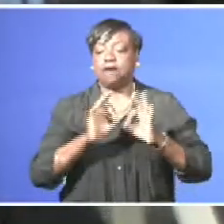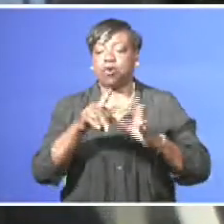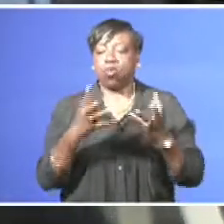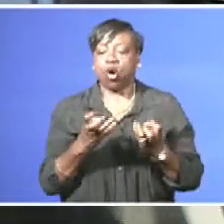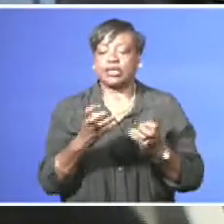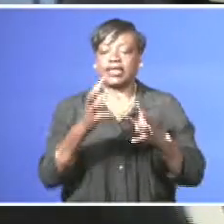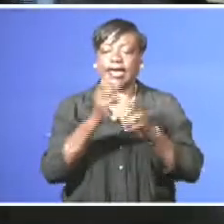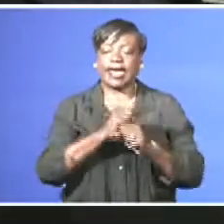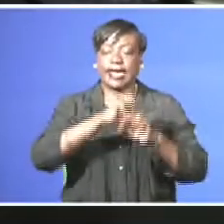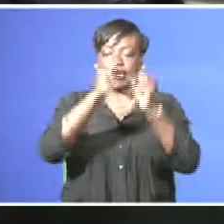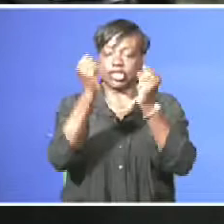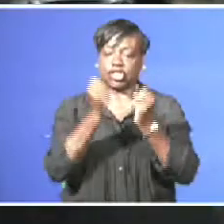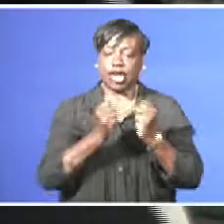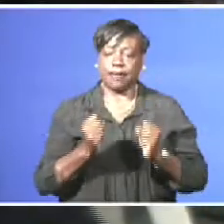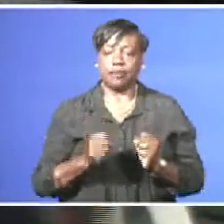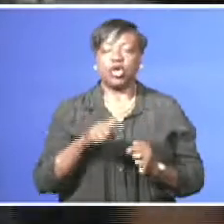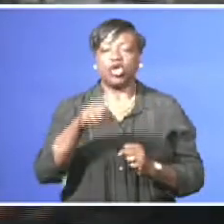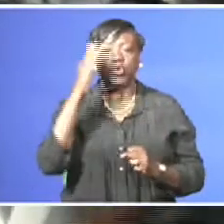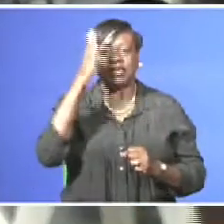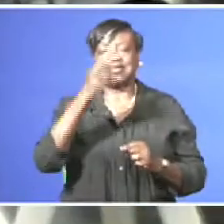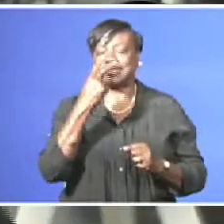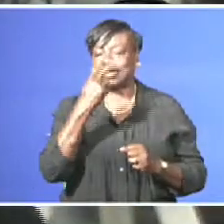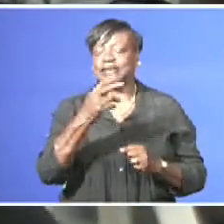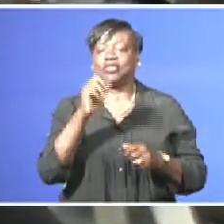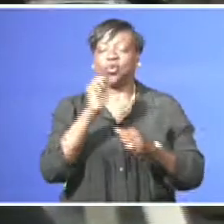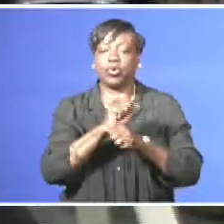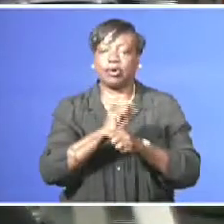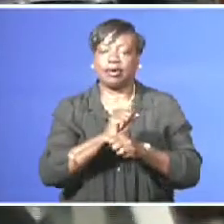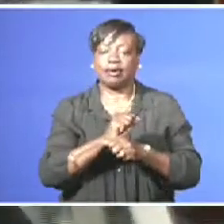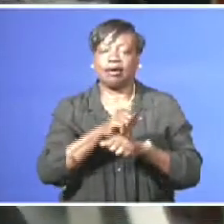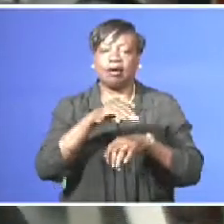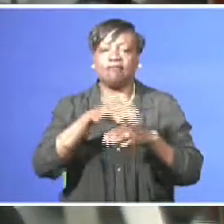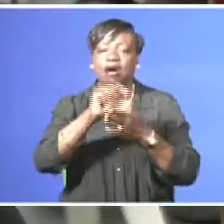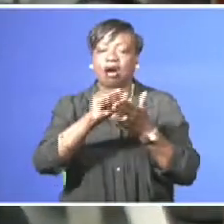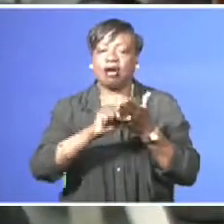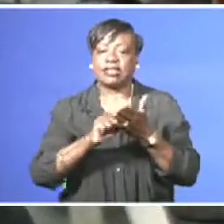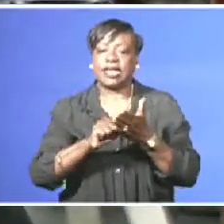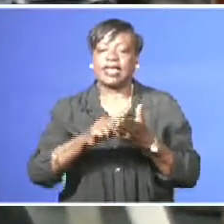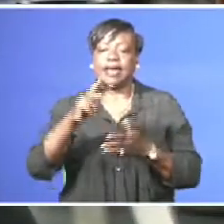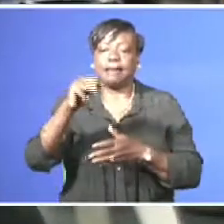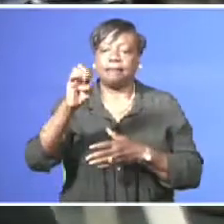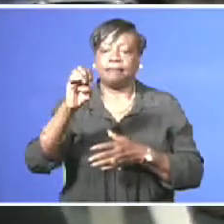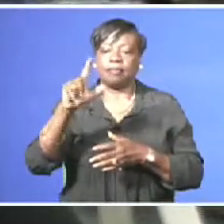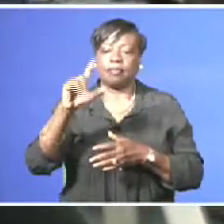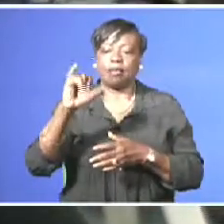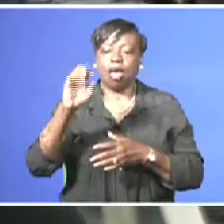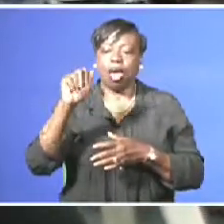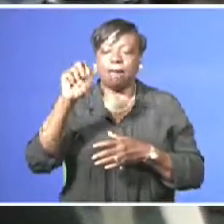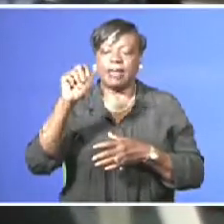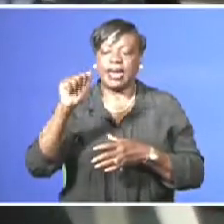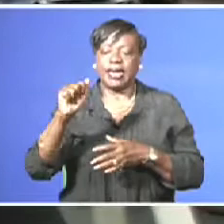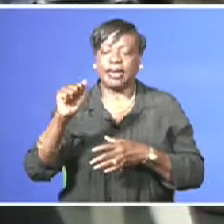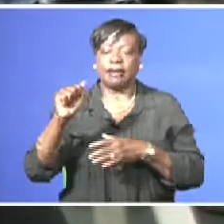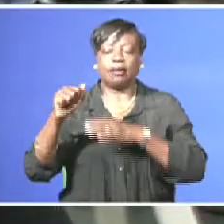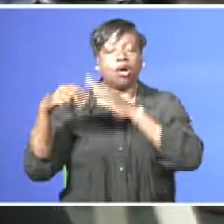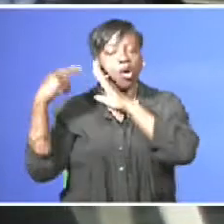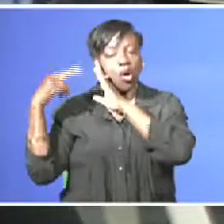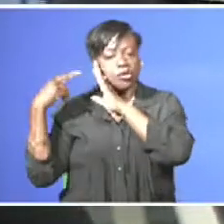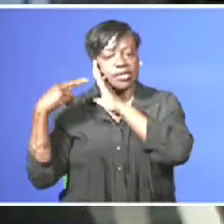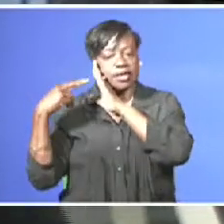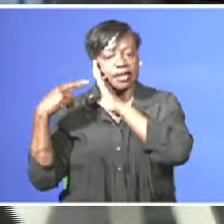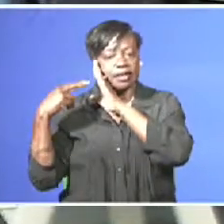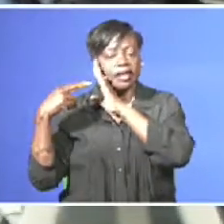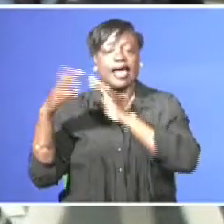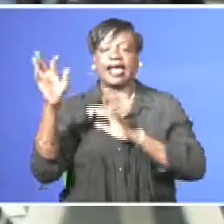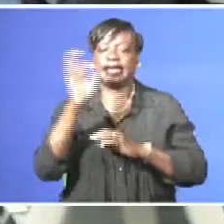the work of art on display at the Malia Resort Ballroom. May 12th at 9 a.m.